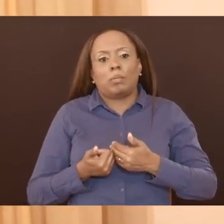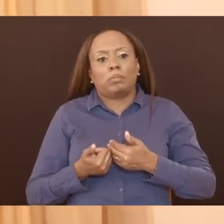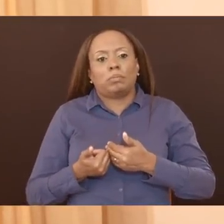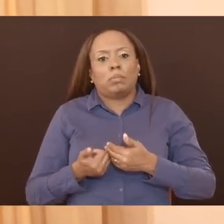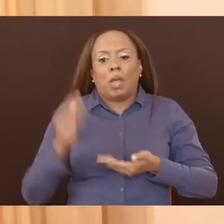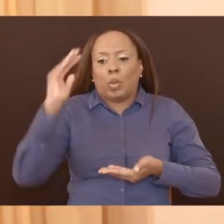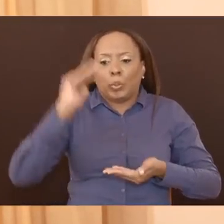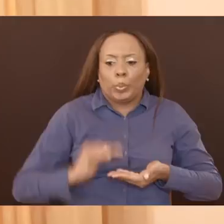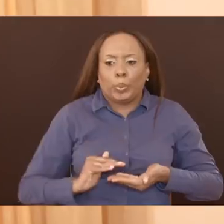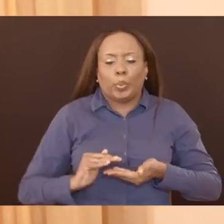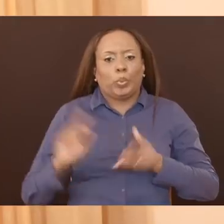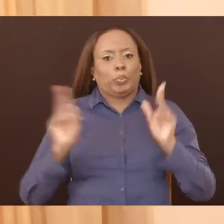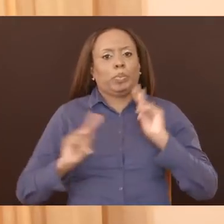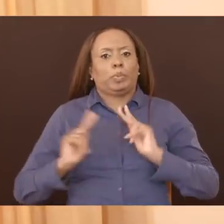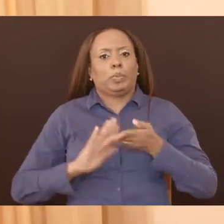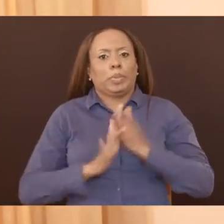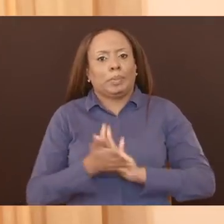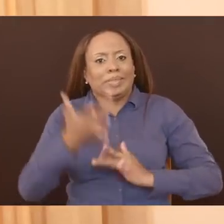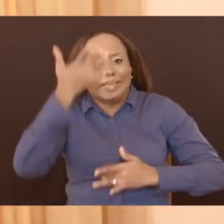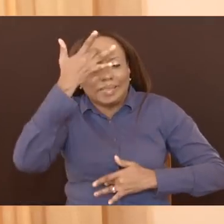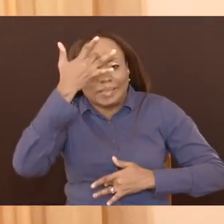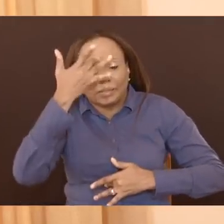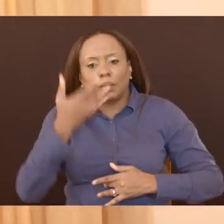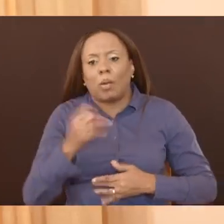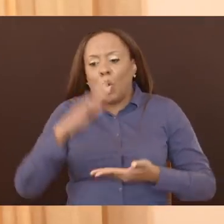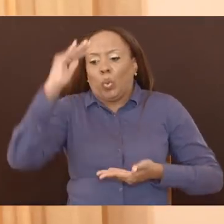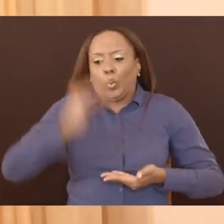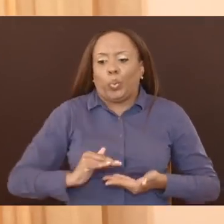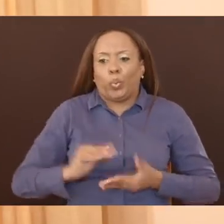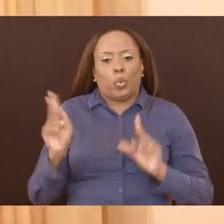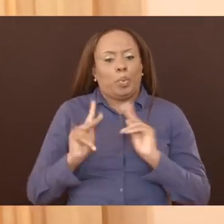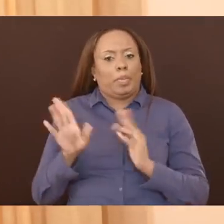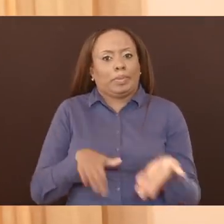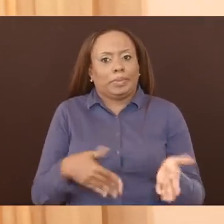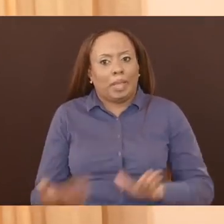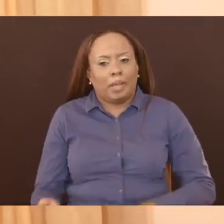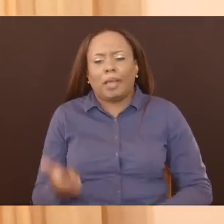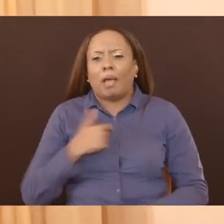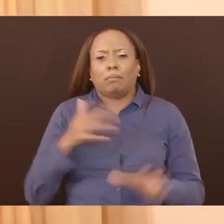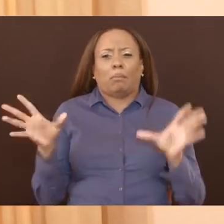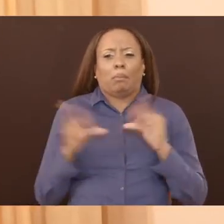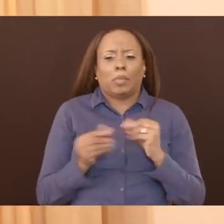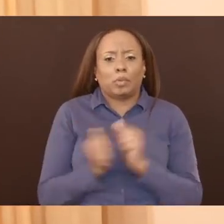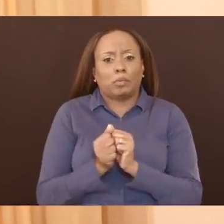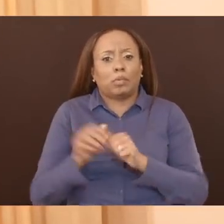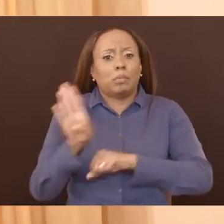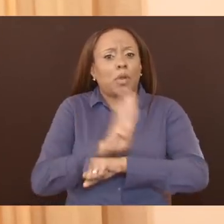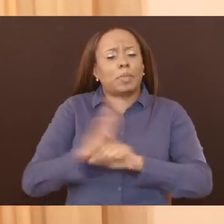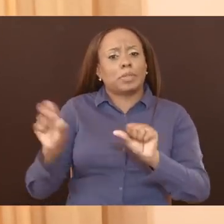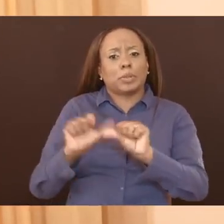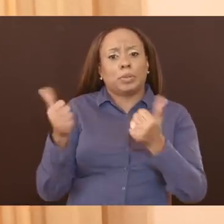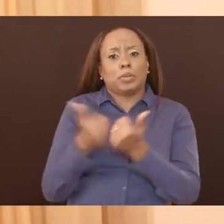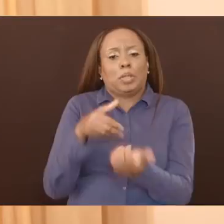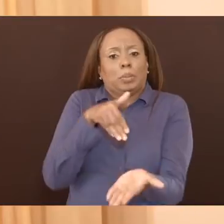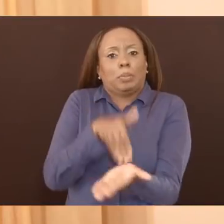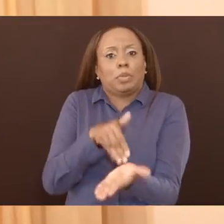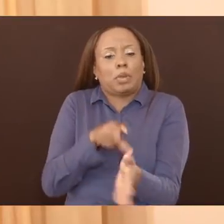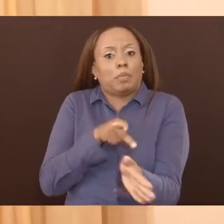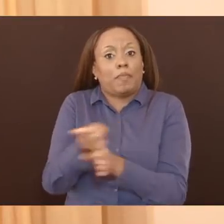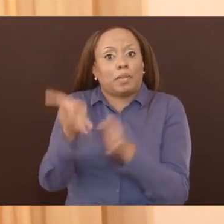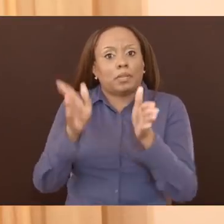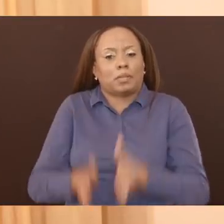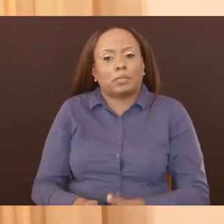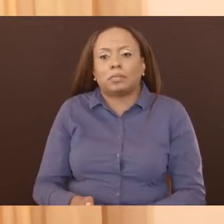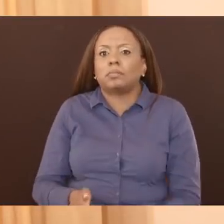and minimize the number of deaths. We accept and have been meeting with BAMP such that those